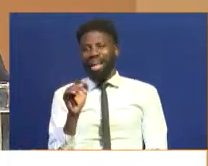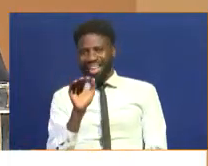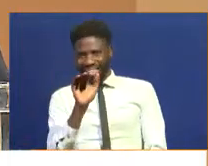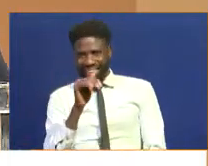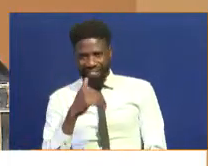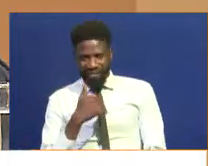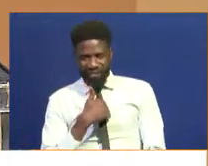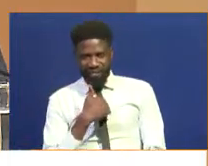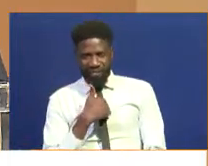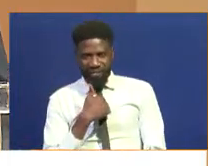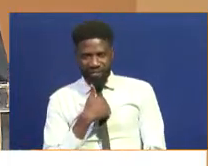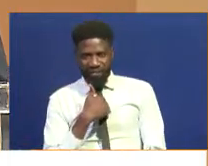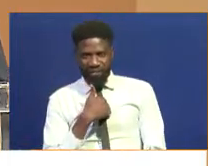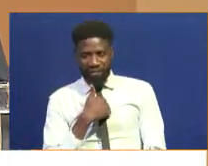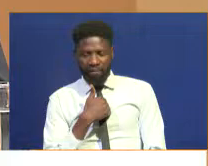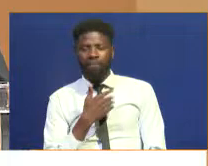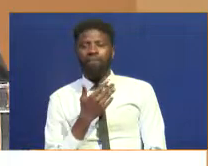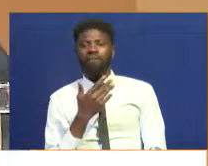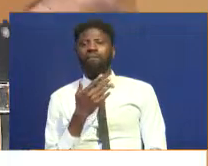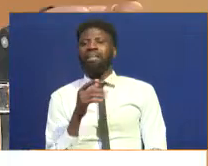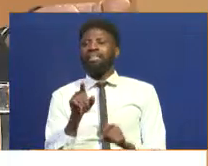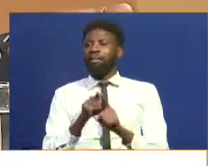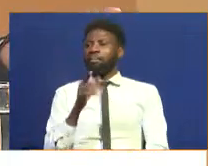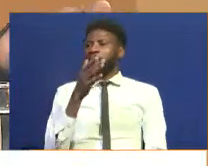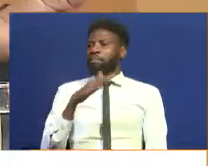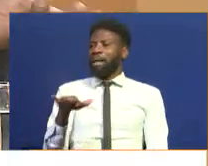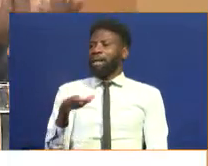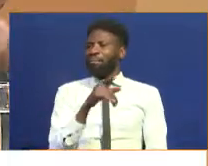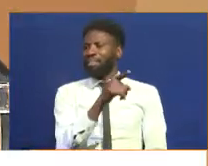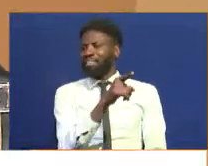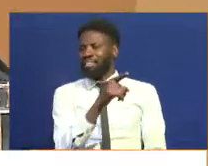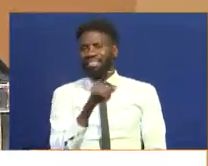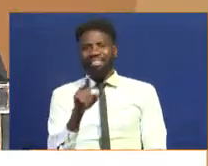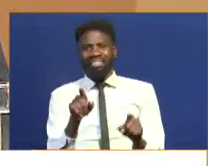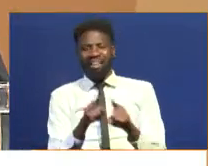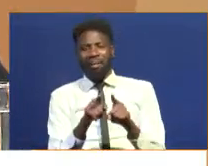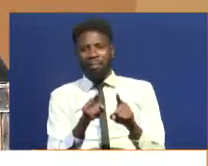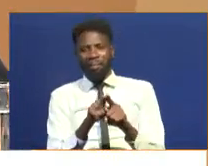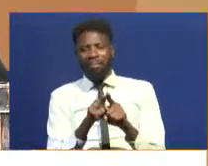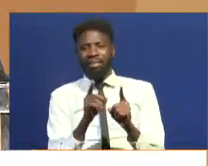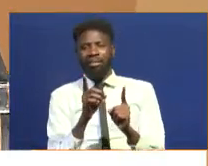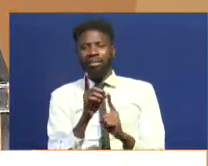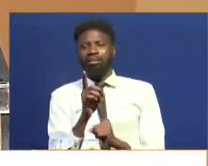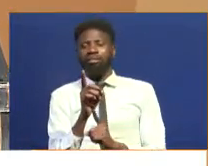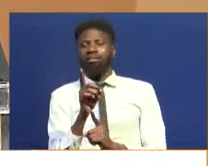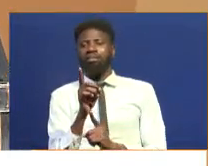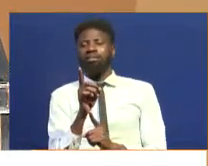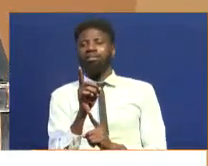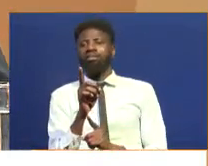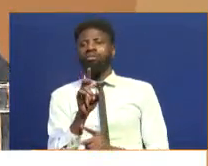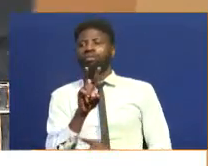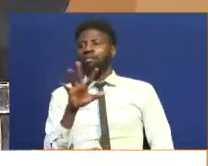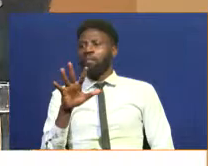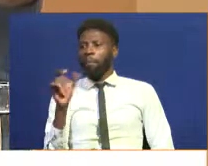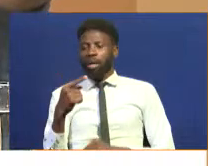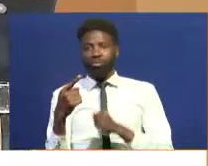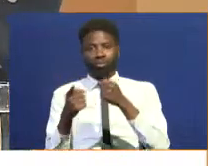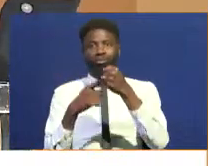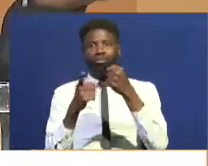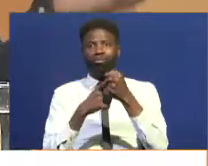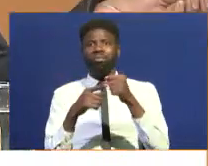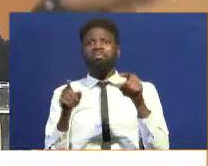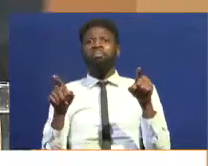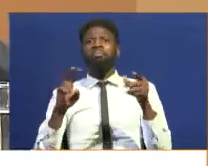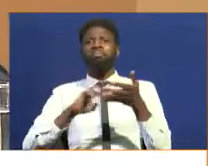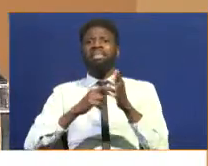asked about the same parliament that it was impeached on June 25th, mm-hmm. when there was it was overrun